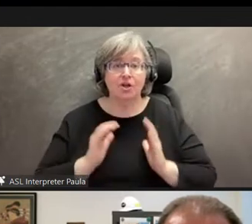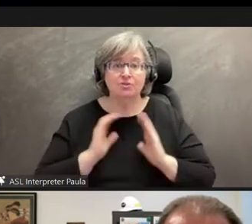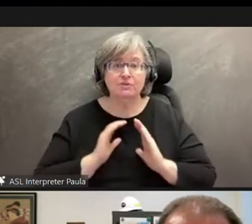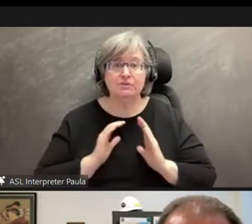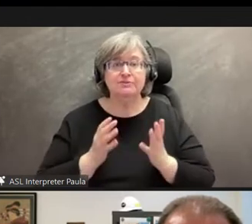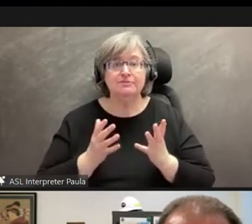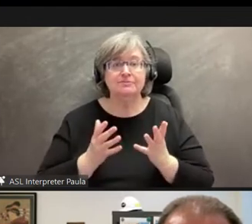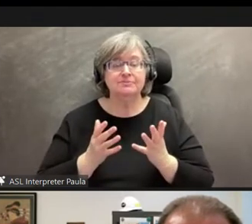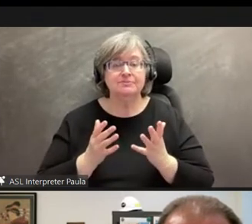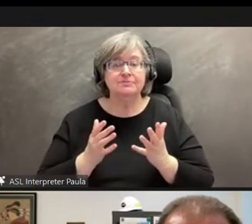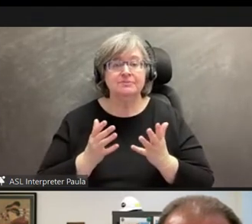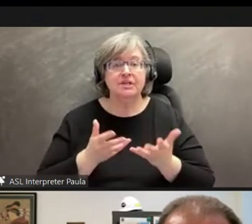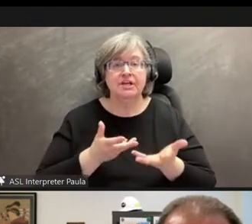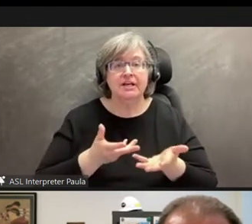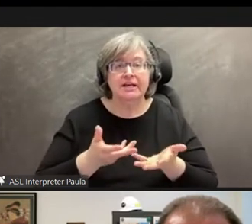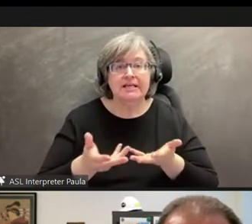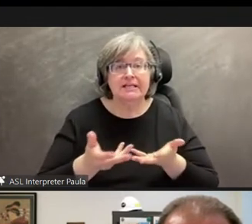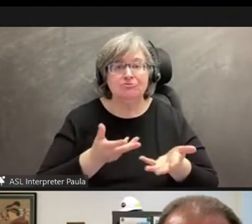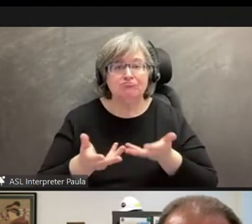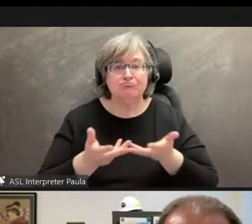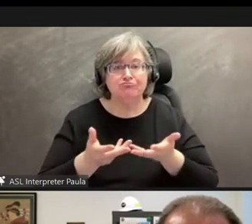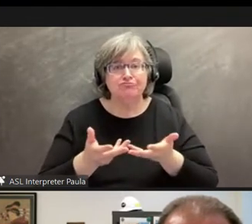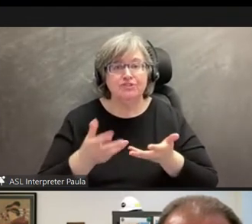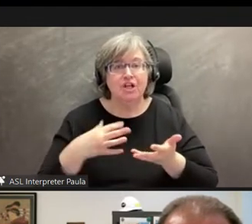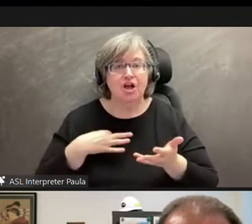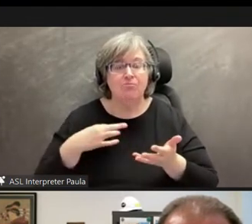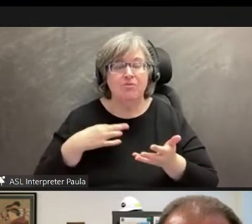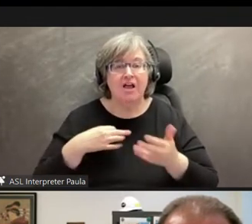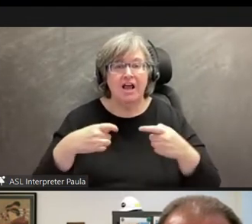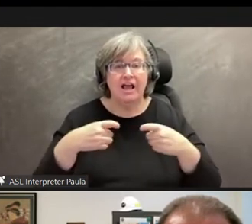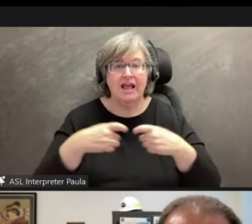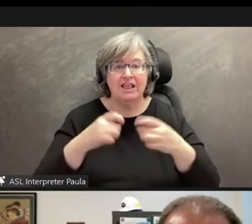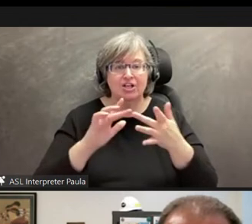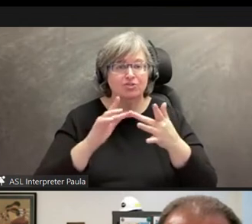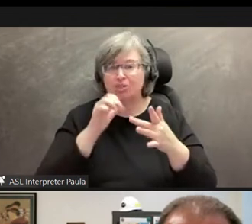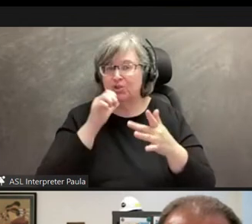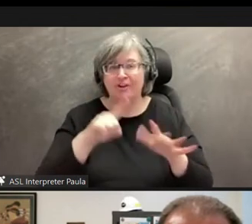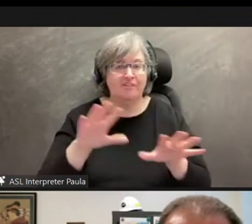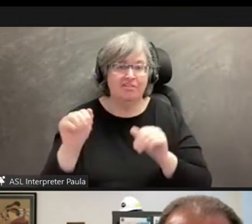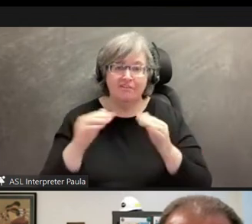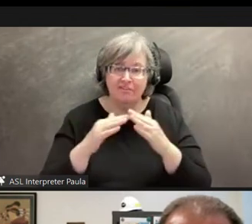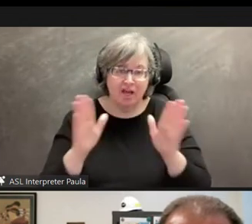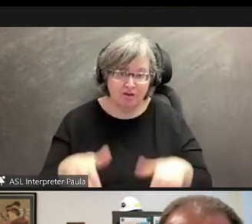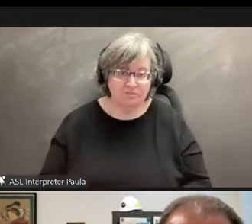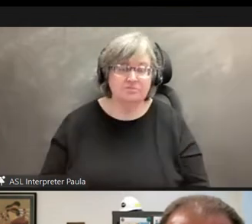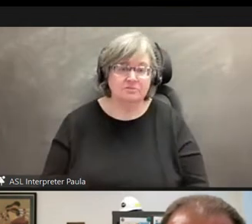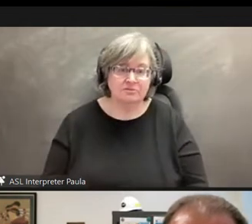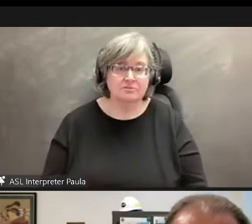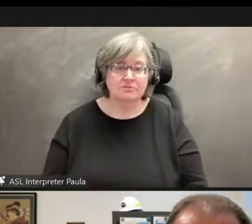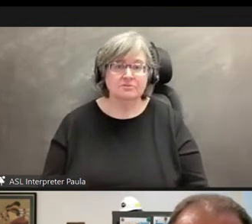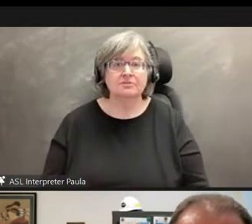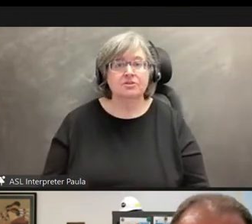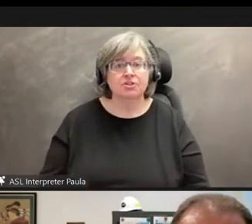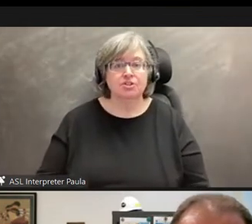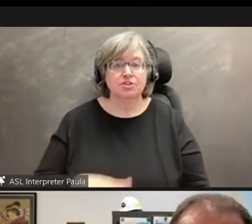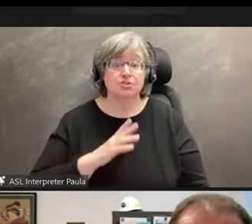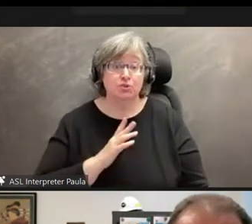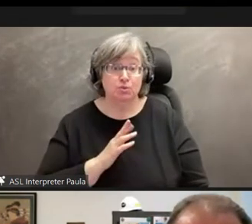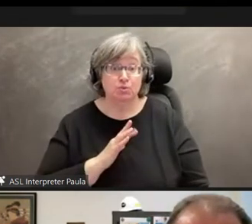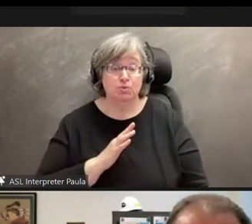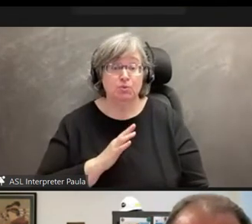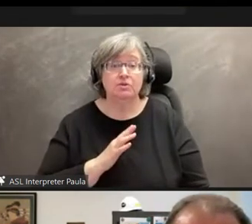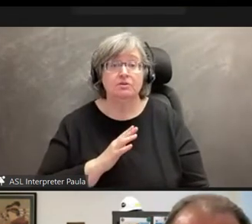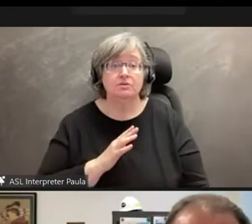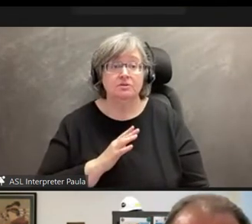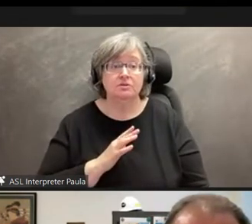interact, apply electronically without having to leave their house. And they can, what's great about it too is